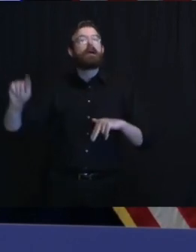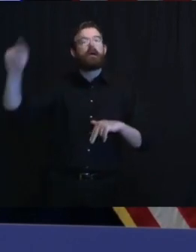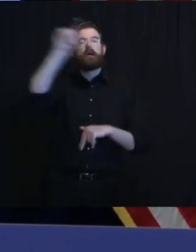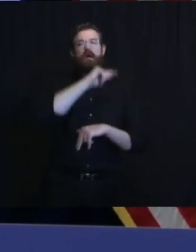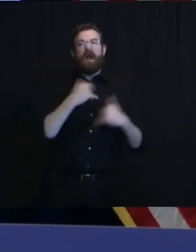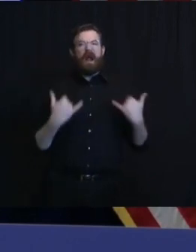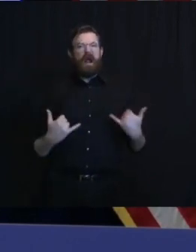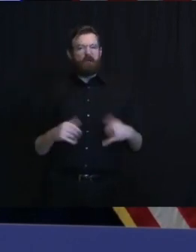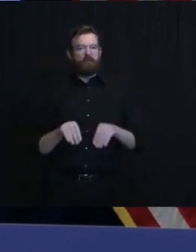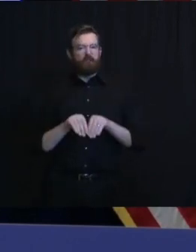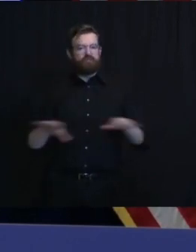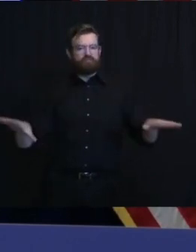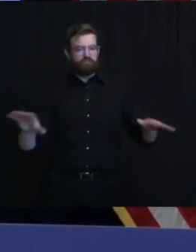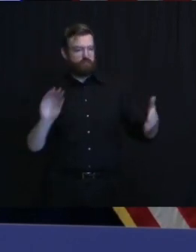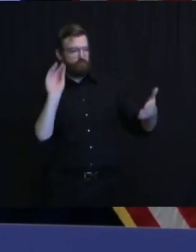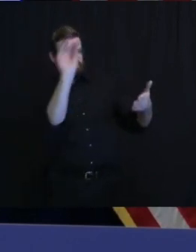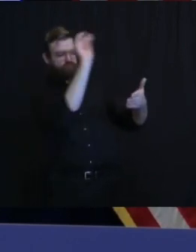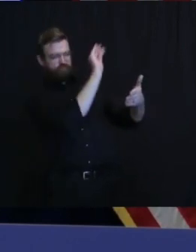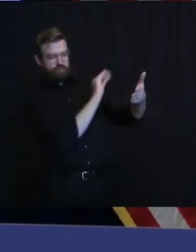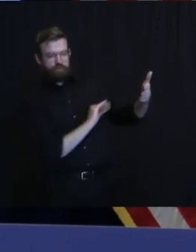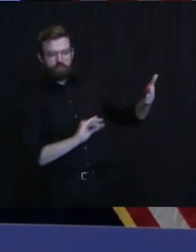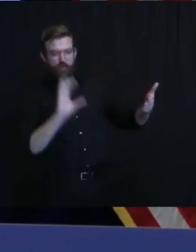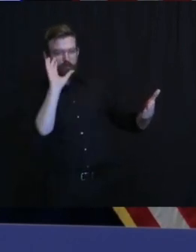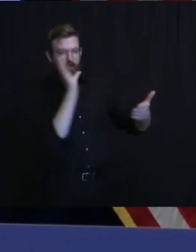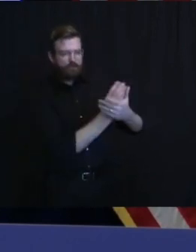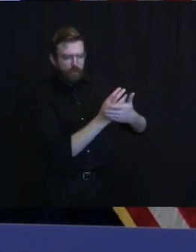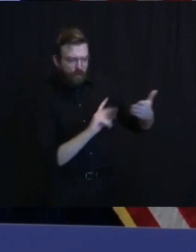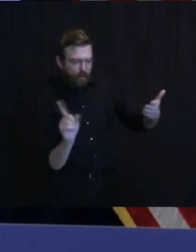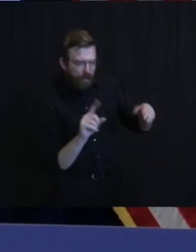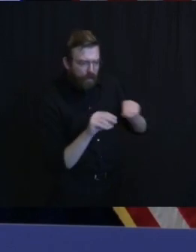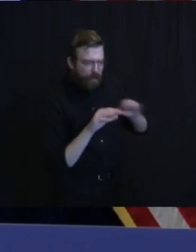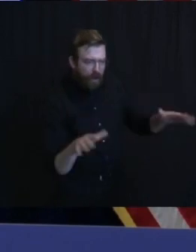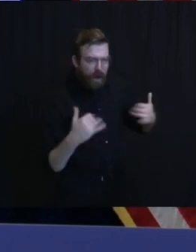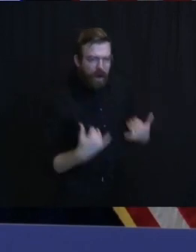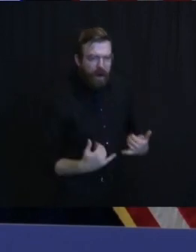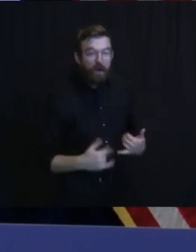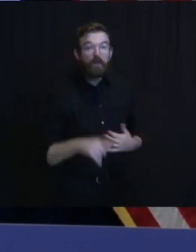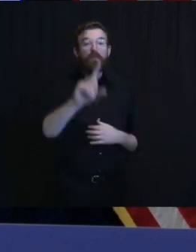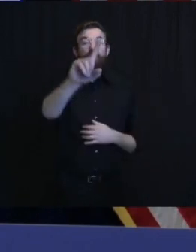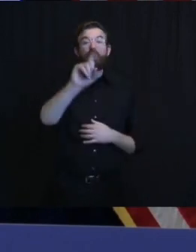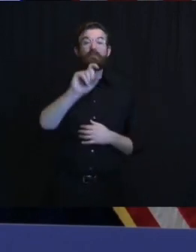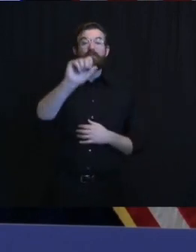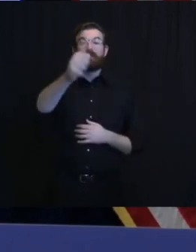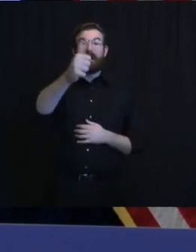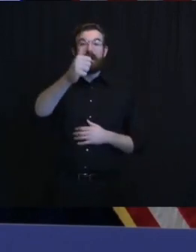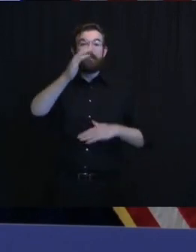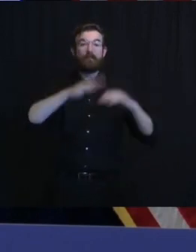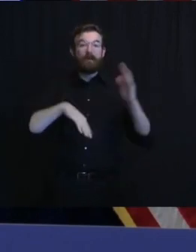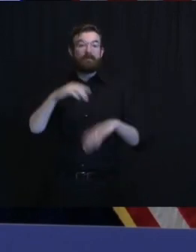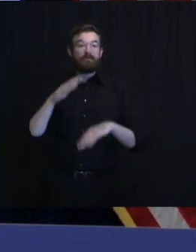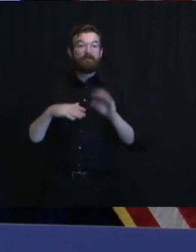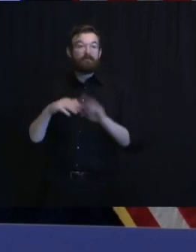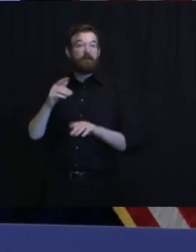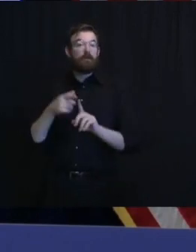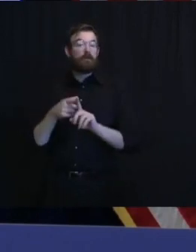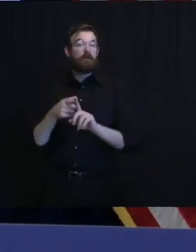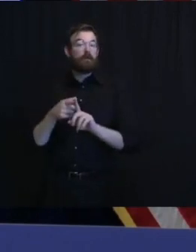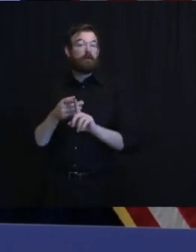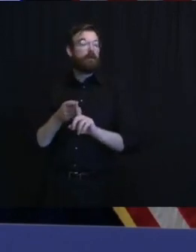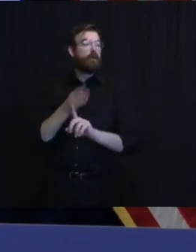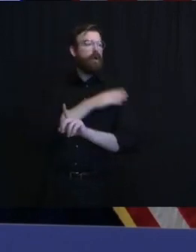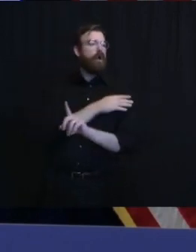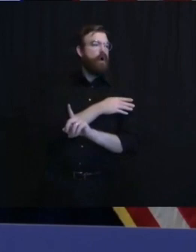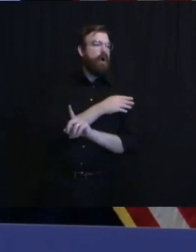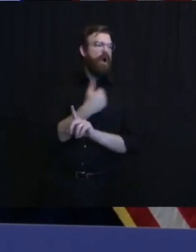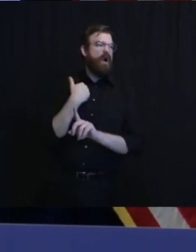Cumulative cases and deaths will still be listed. That concludes my daily update. Stay connected, stay safe, stay